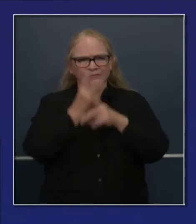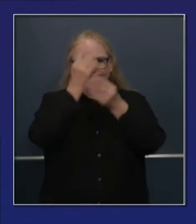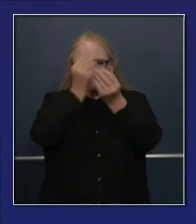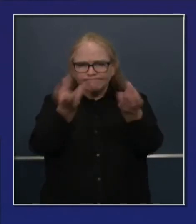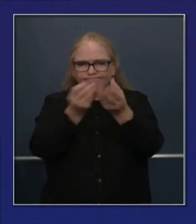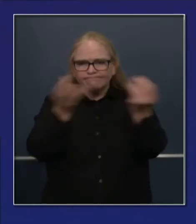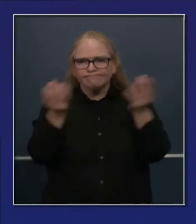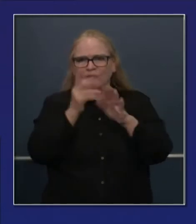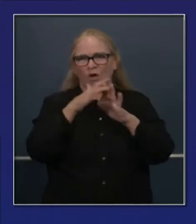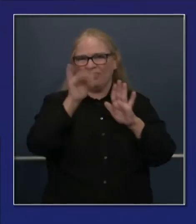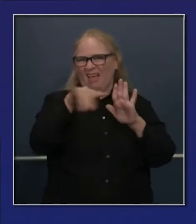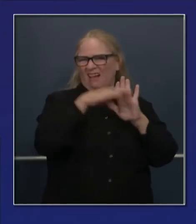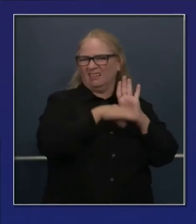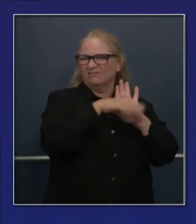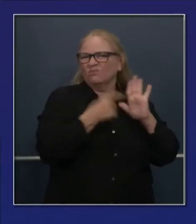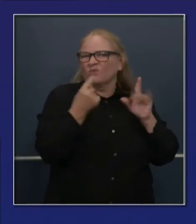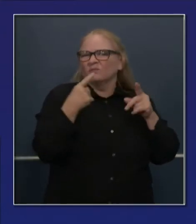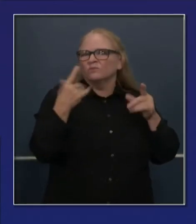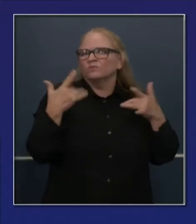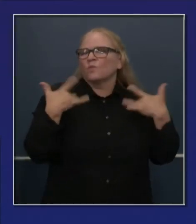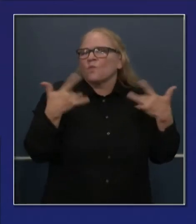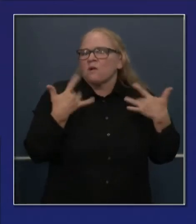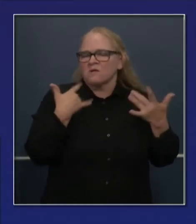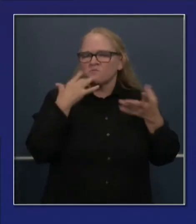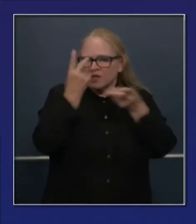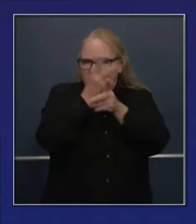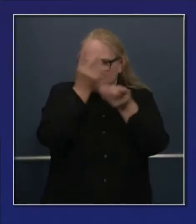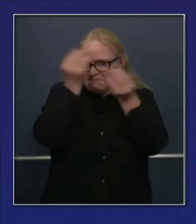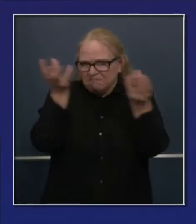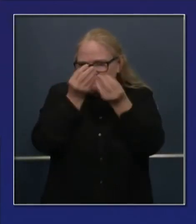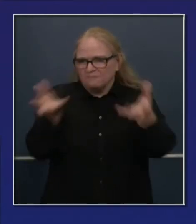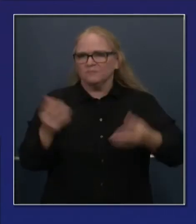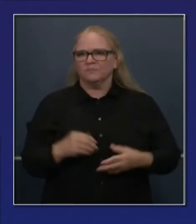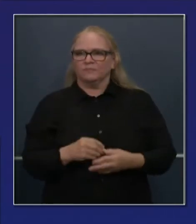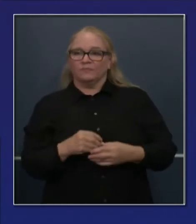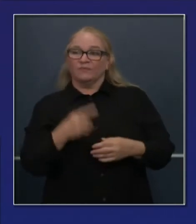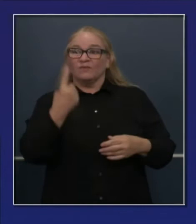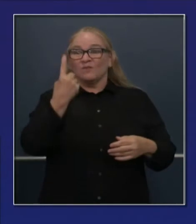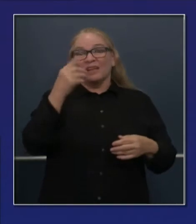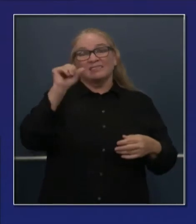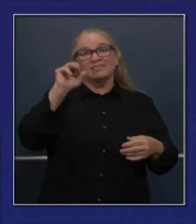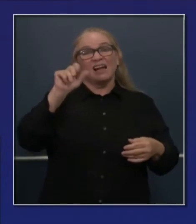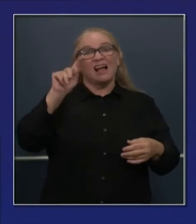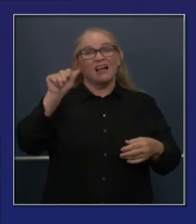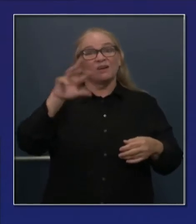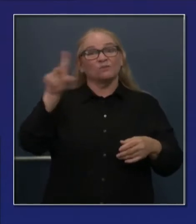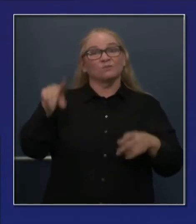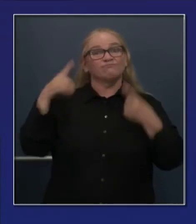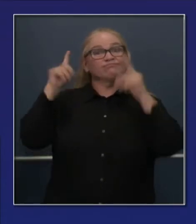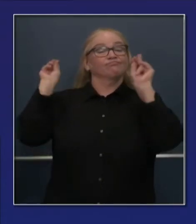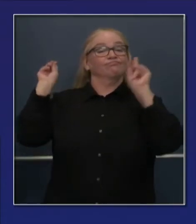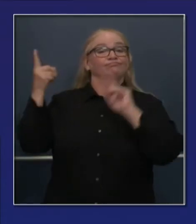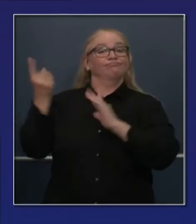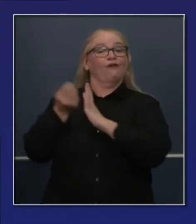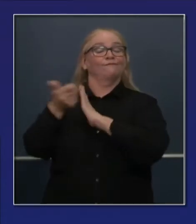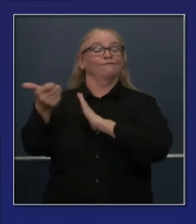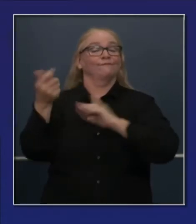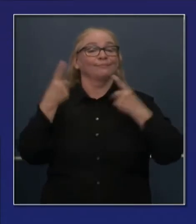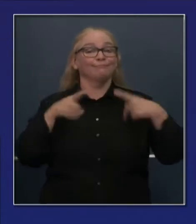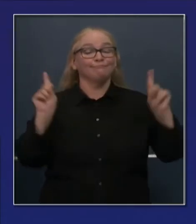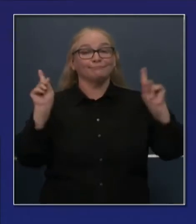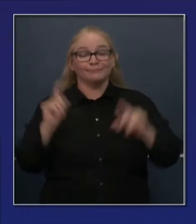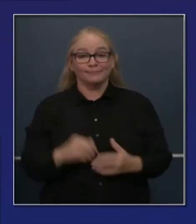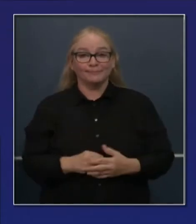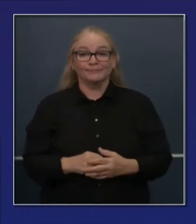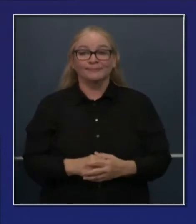that list. But Santa Cruz is currently the one county that was removed from the list. So this is an updated monitoring list. And I encourage